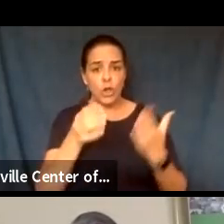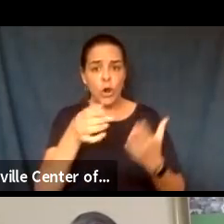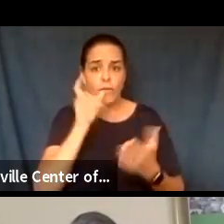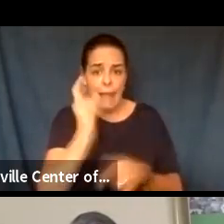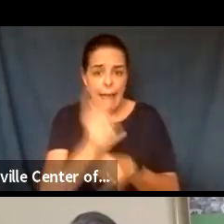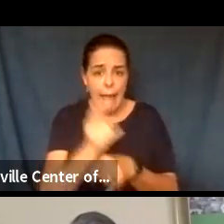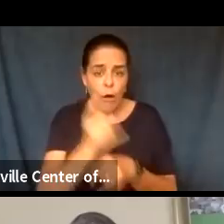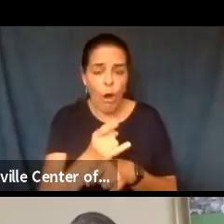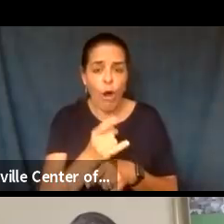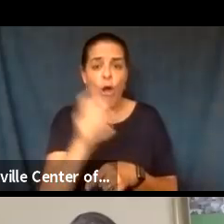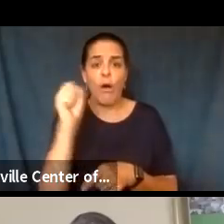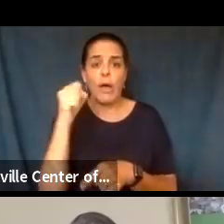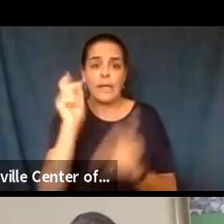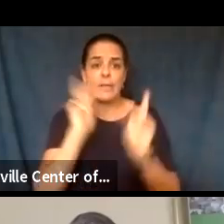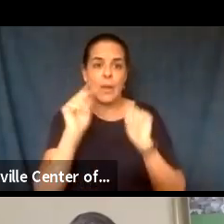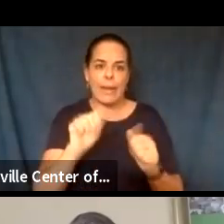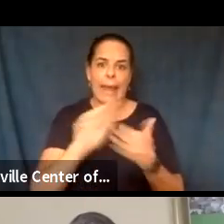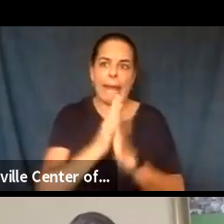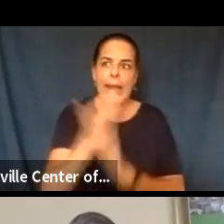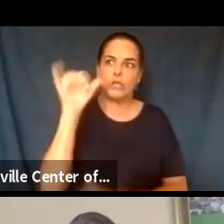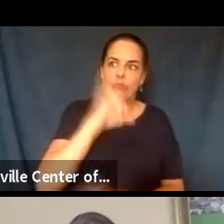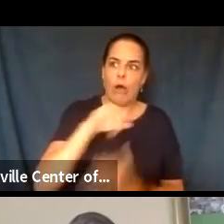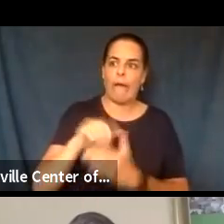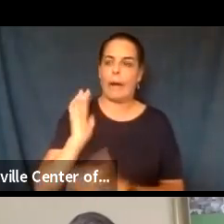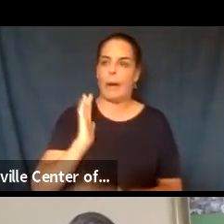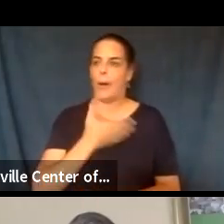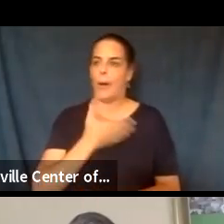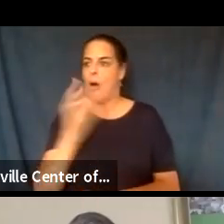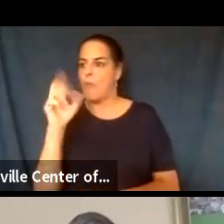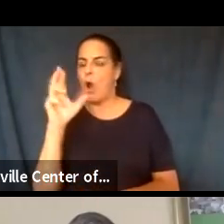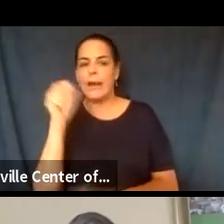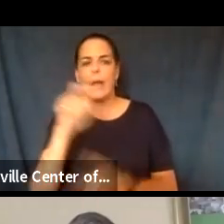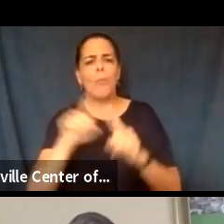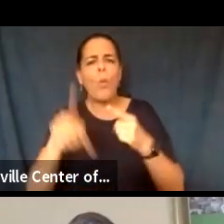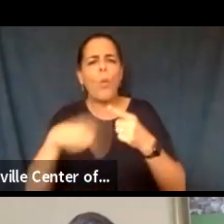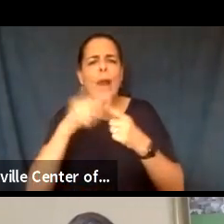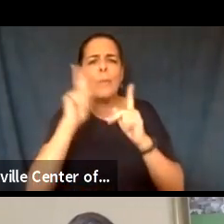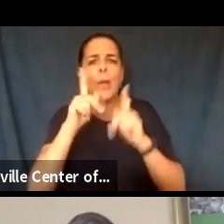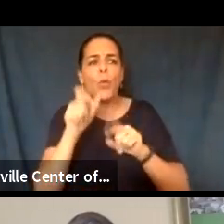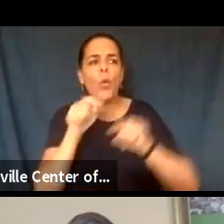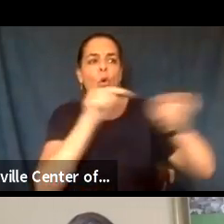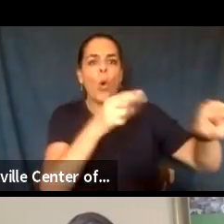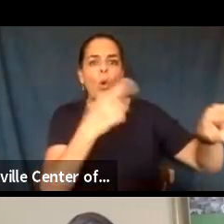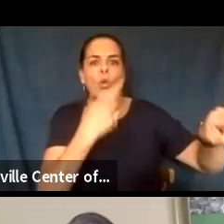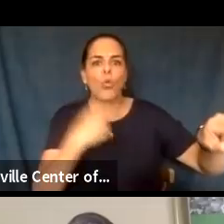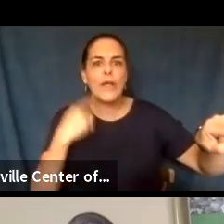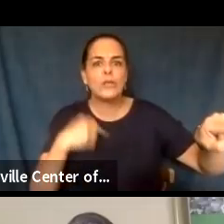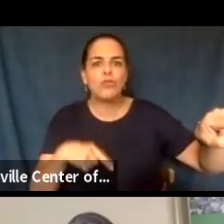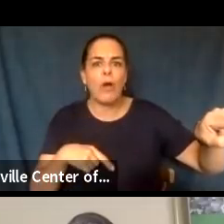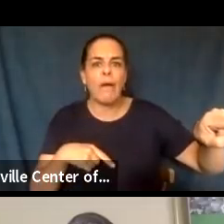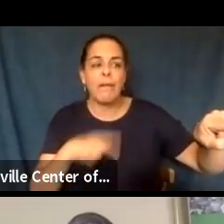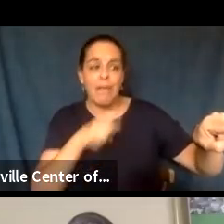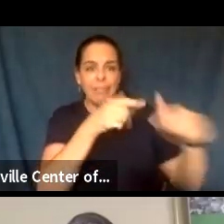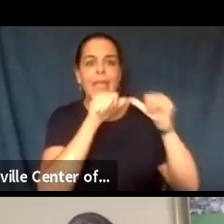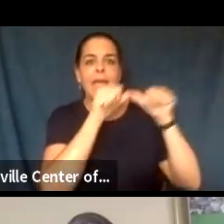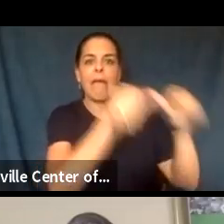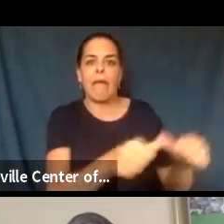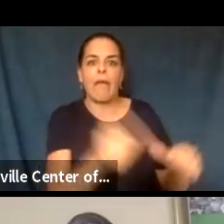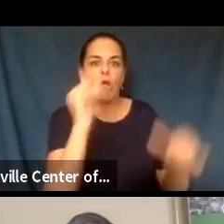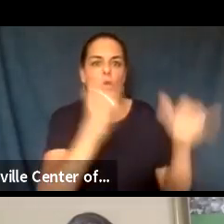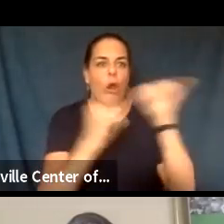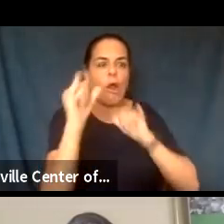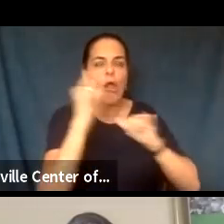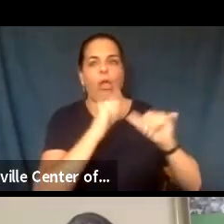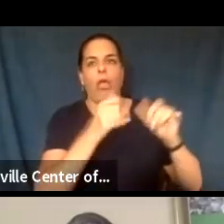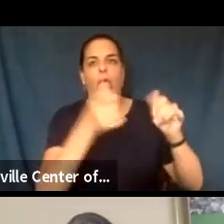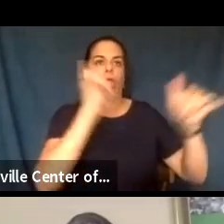get, drunk, etc. But, what about the people who can go to a restaurant and continue to drink and get boisterous and get